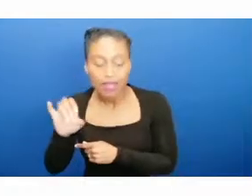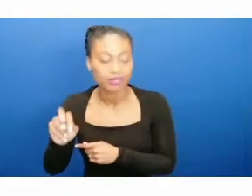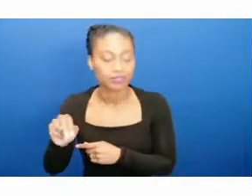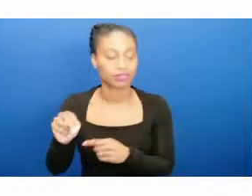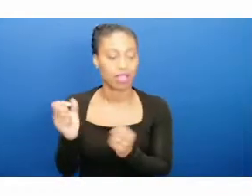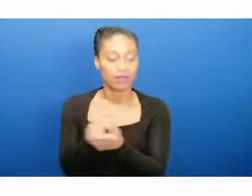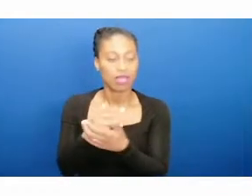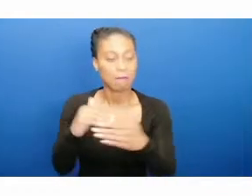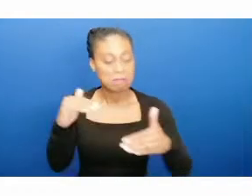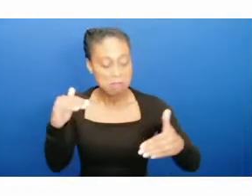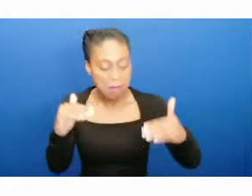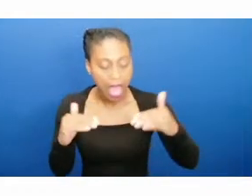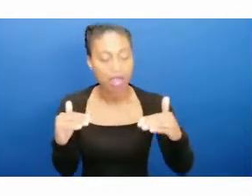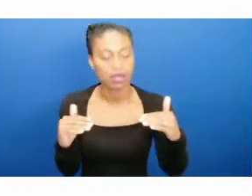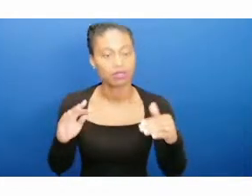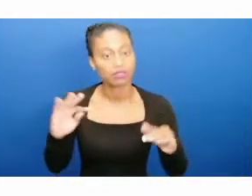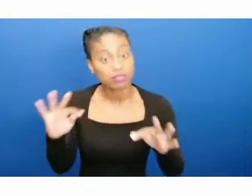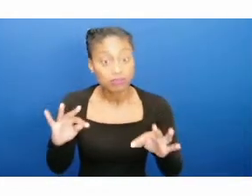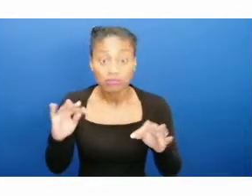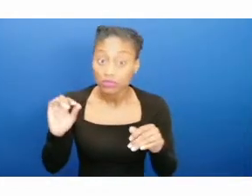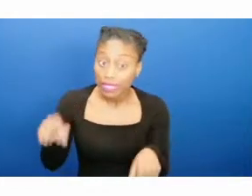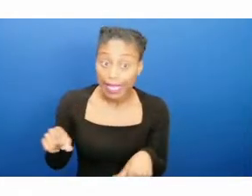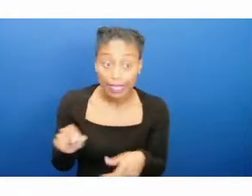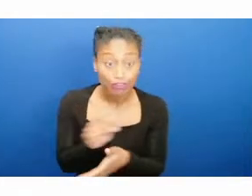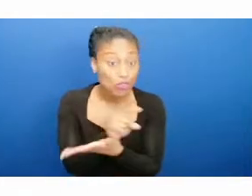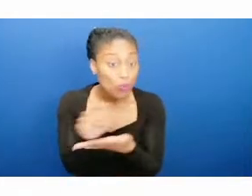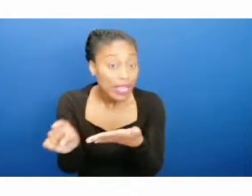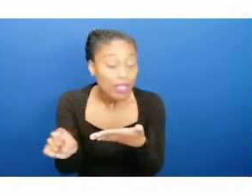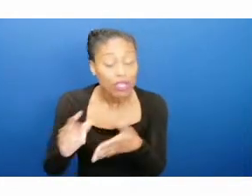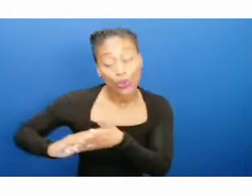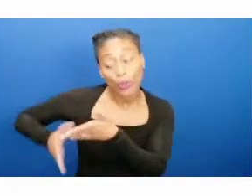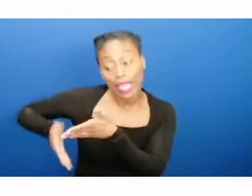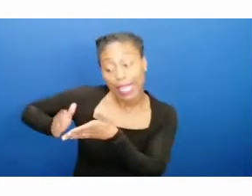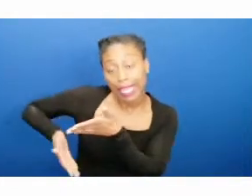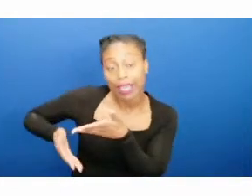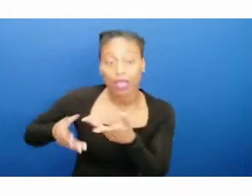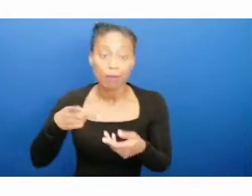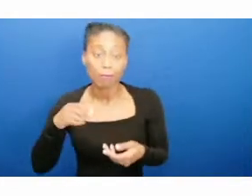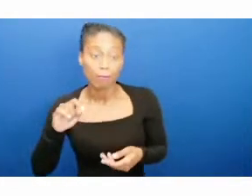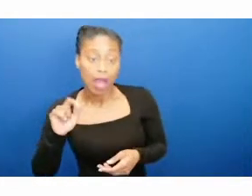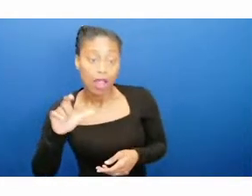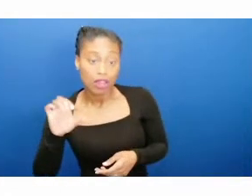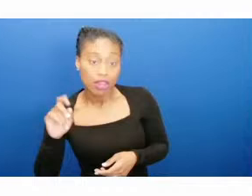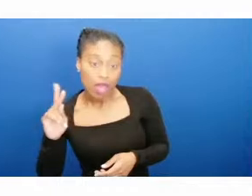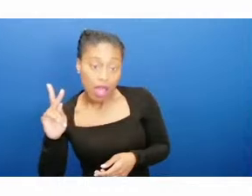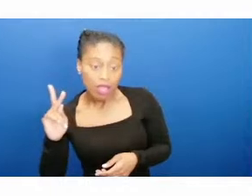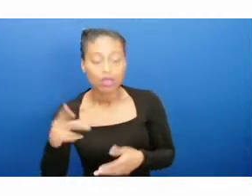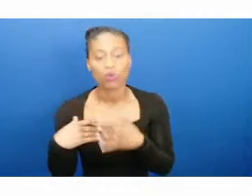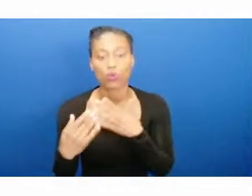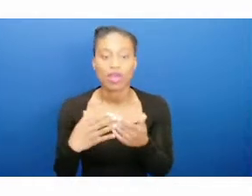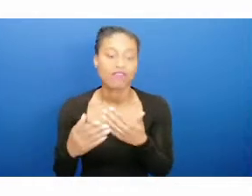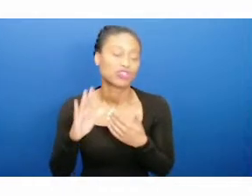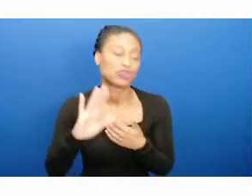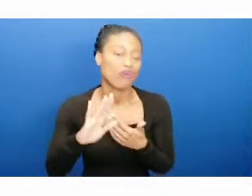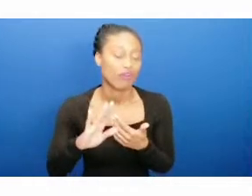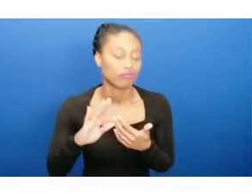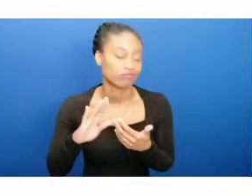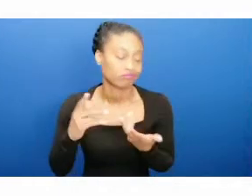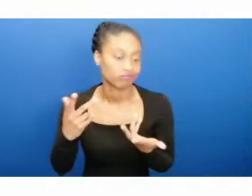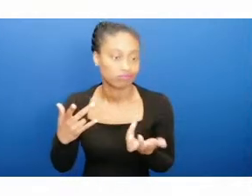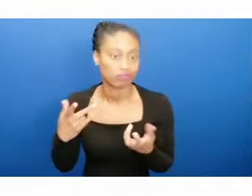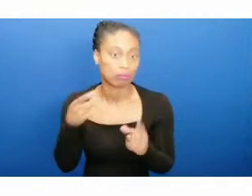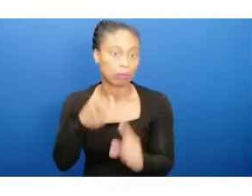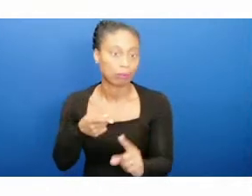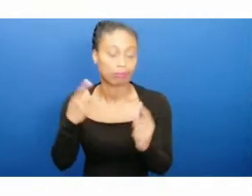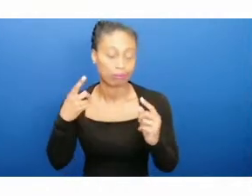dish that you can incorporate into your weeknight meals, for a weekend, for a potluck, whatever the occasion might be. But it's also the